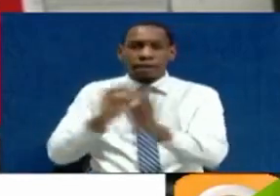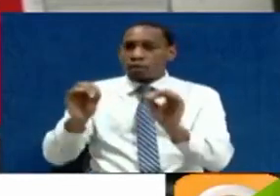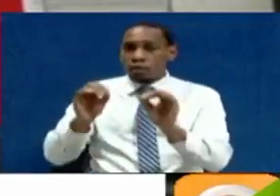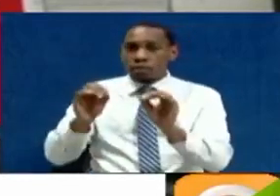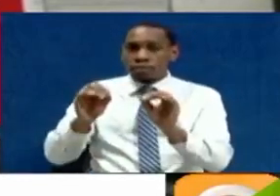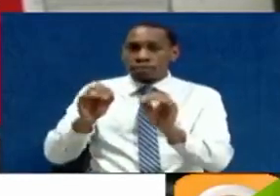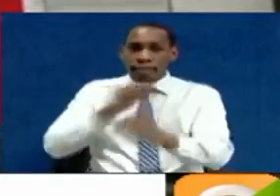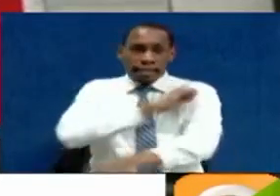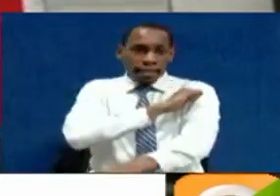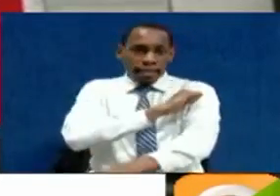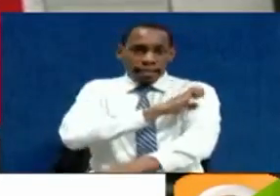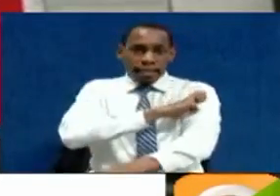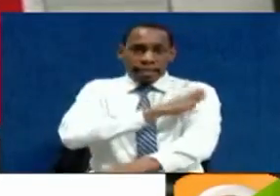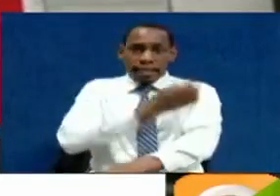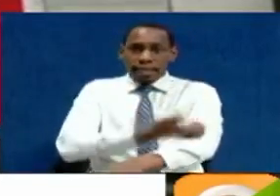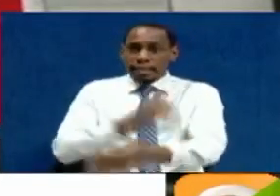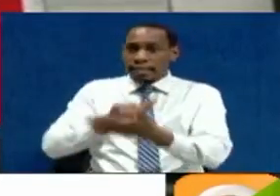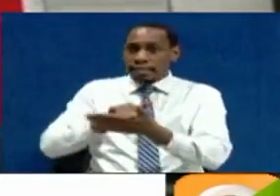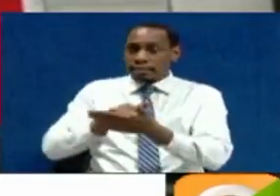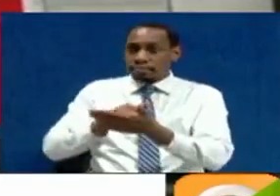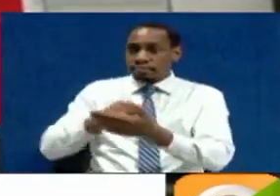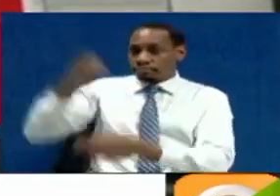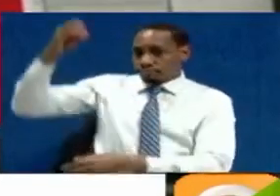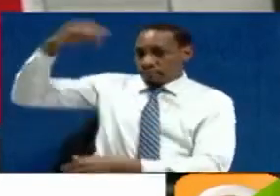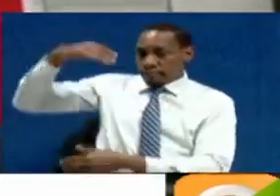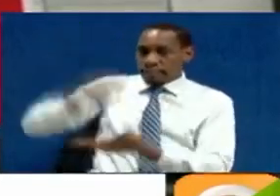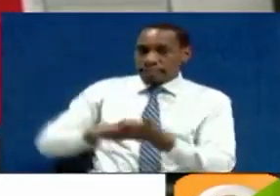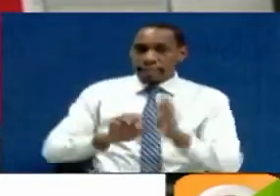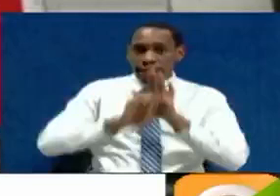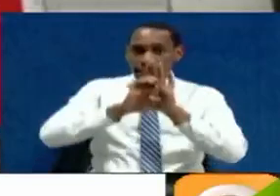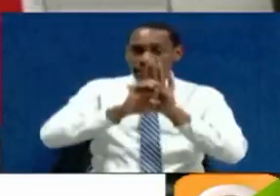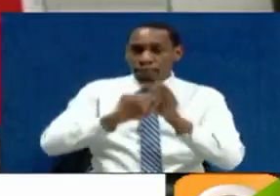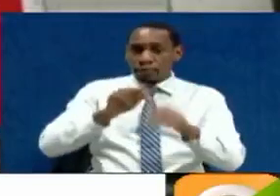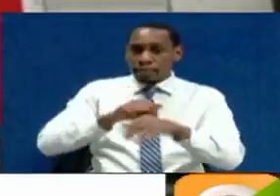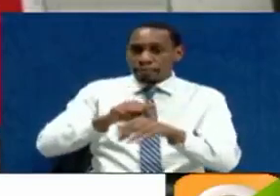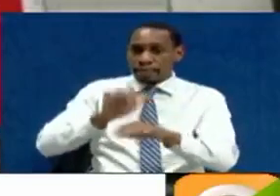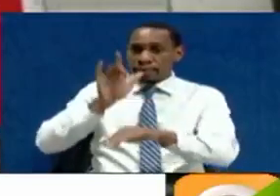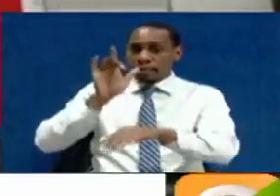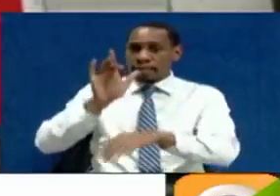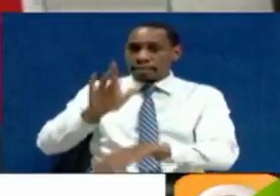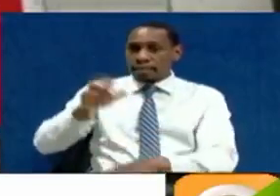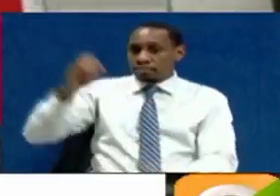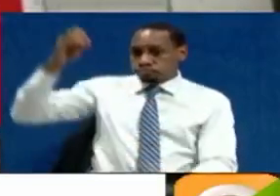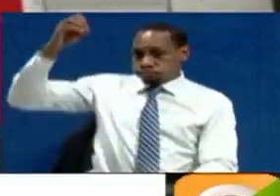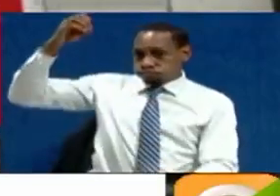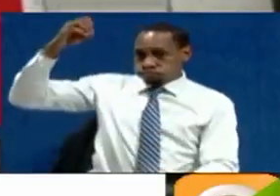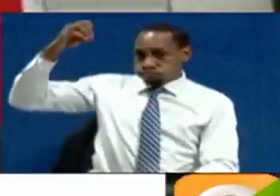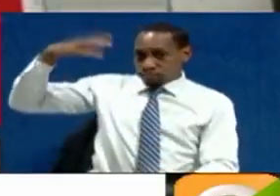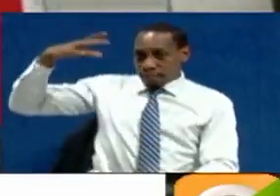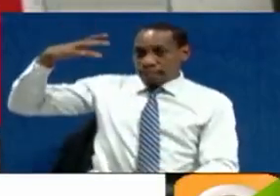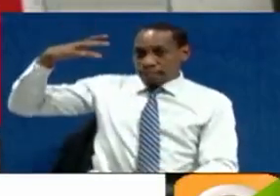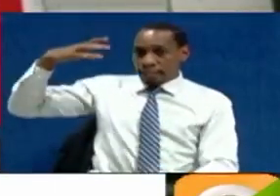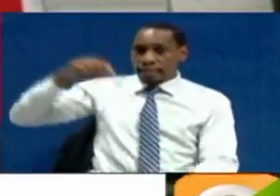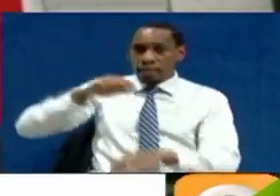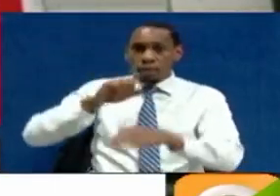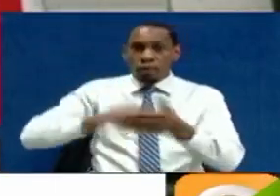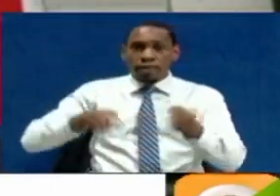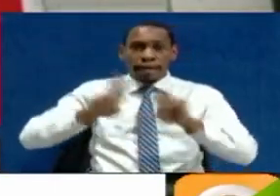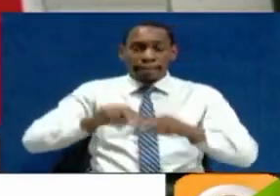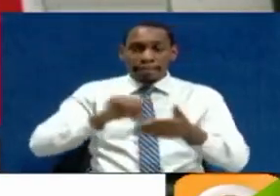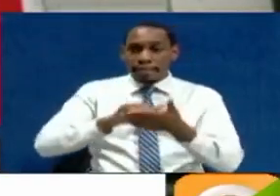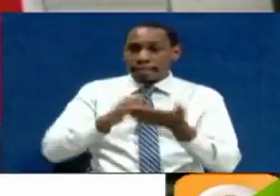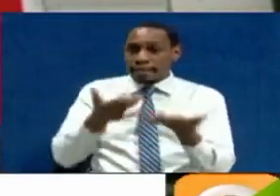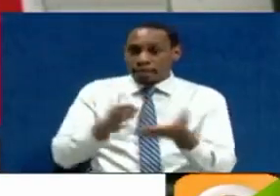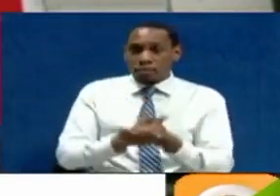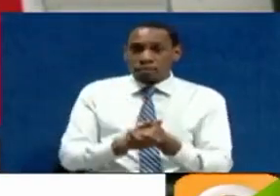different from the energy you see in electricity, like if you touch a live electric wire. And therefore, what happens is only that